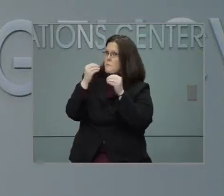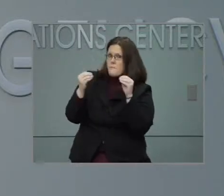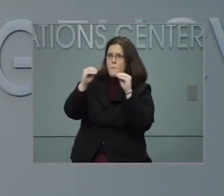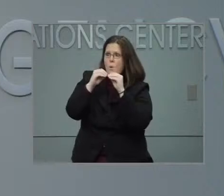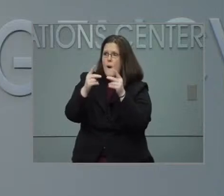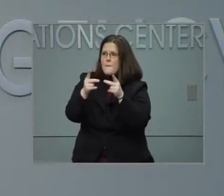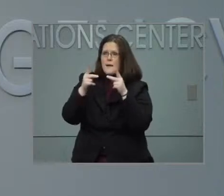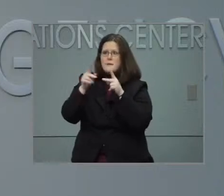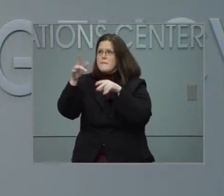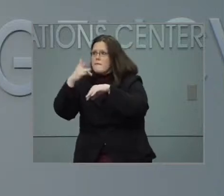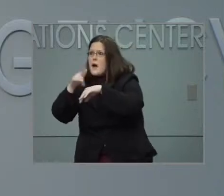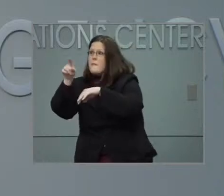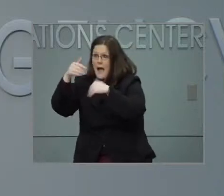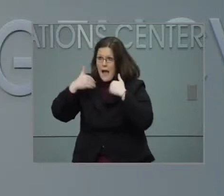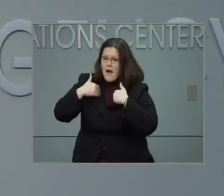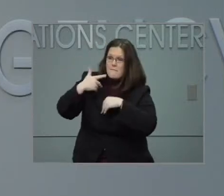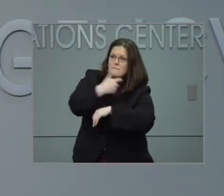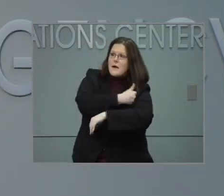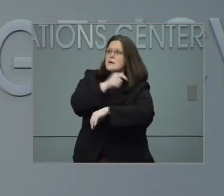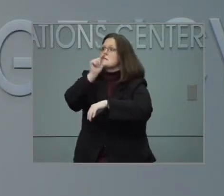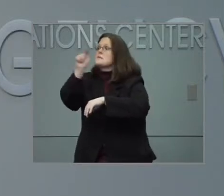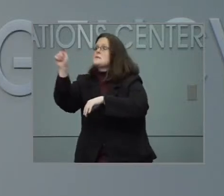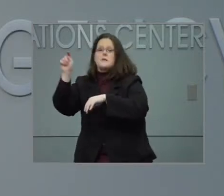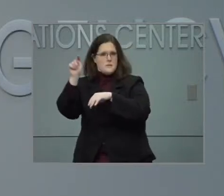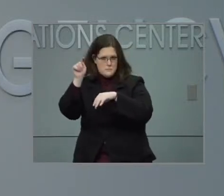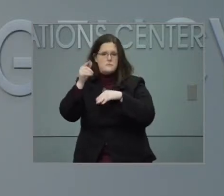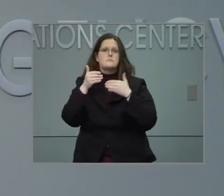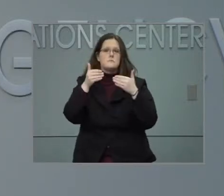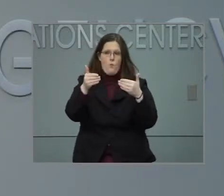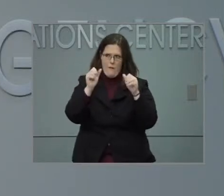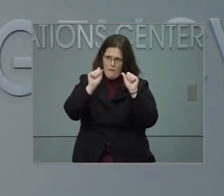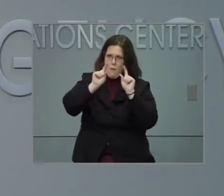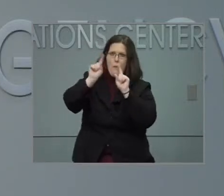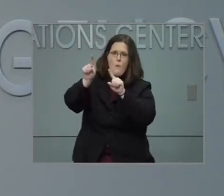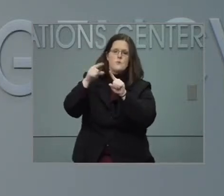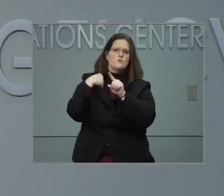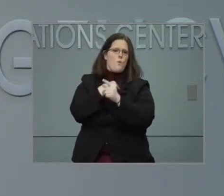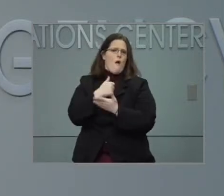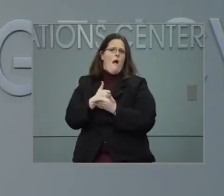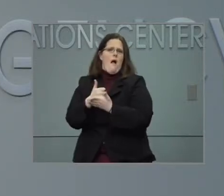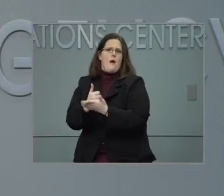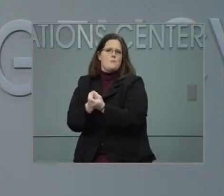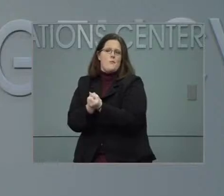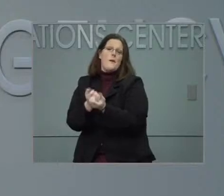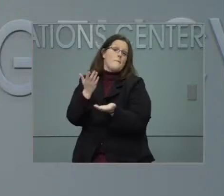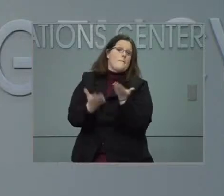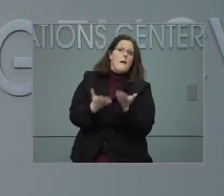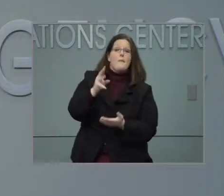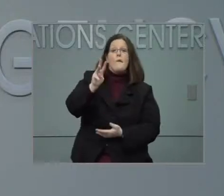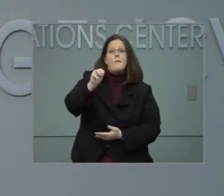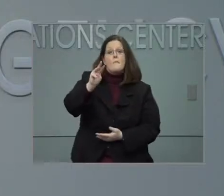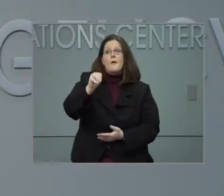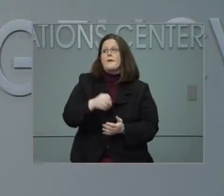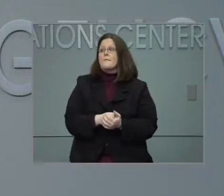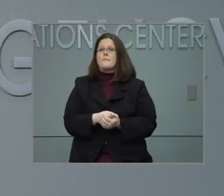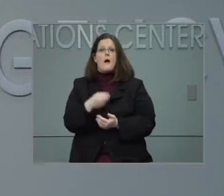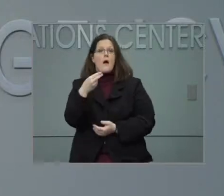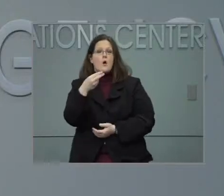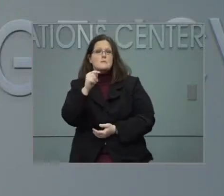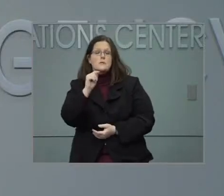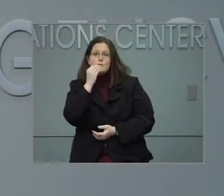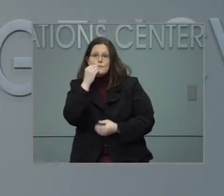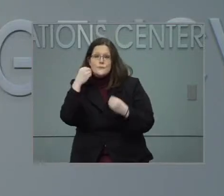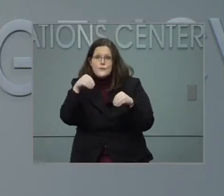where folks can go walk in and just get their vaccine. Hopefully, maybe they're at Walmart or at Harris Teeter or